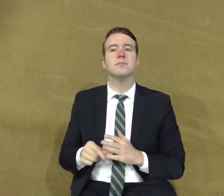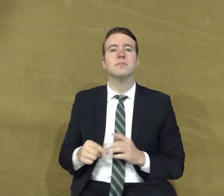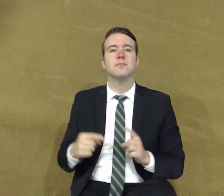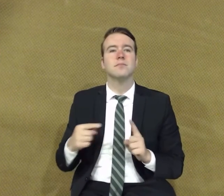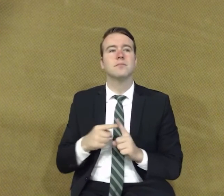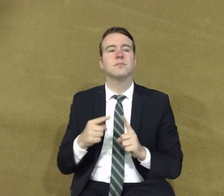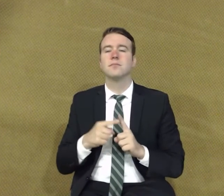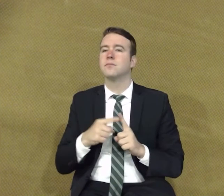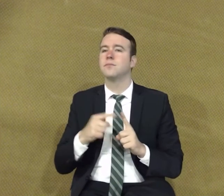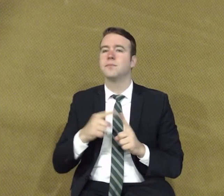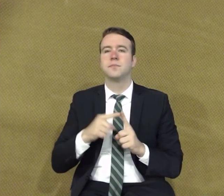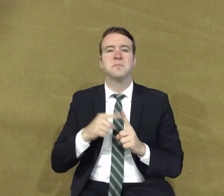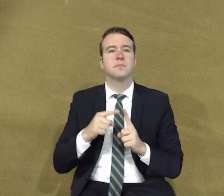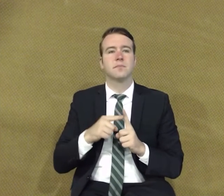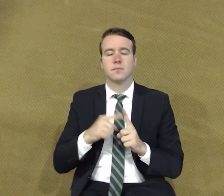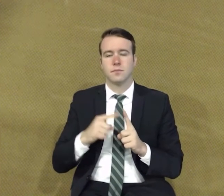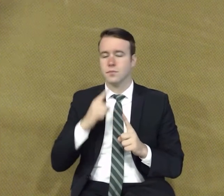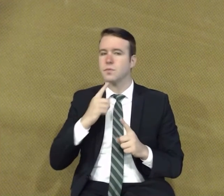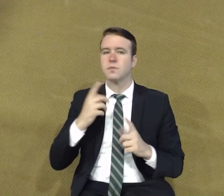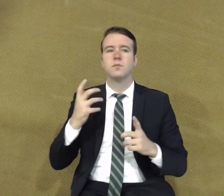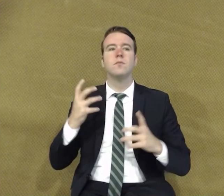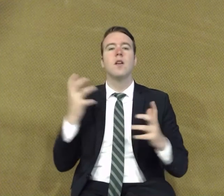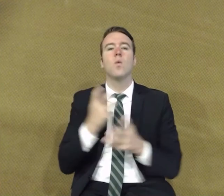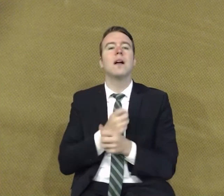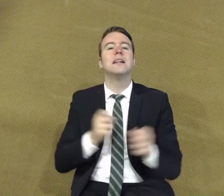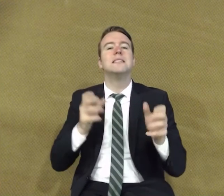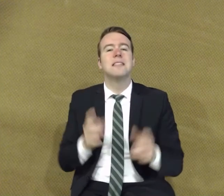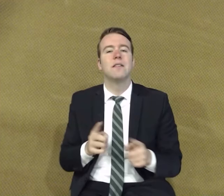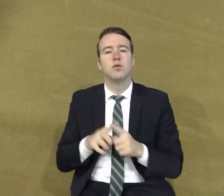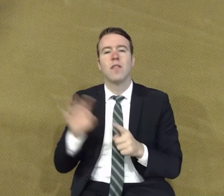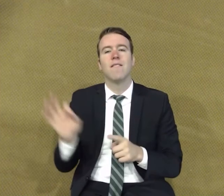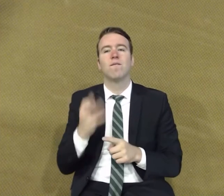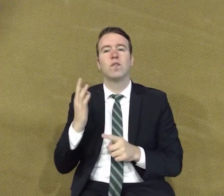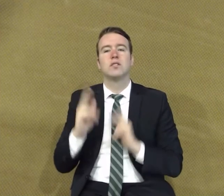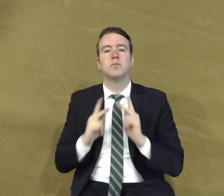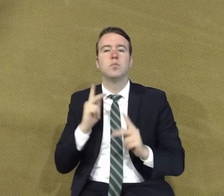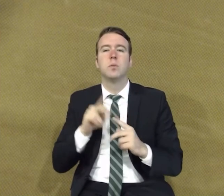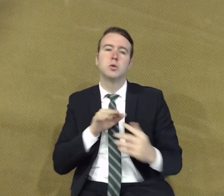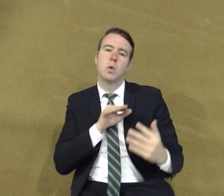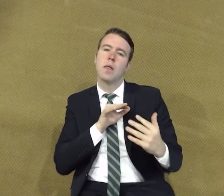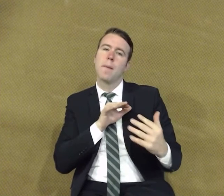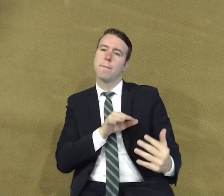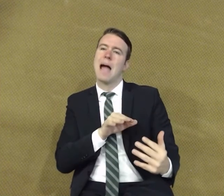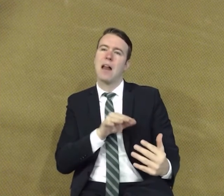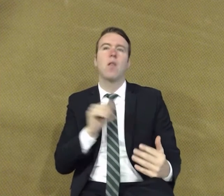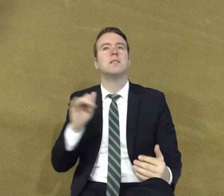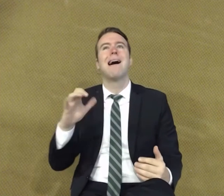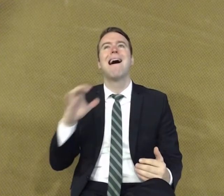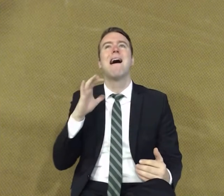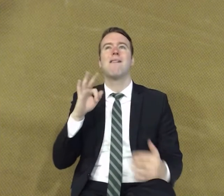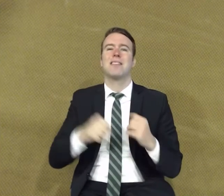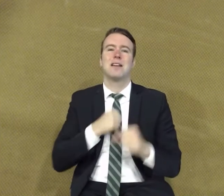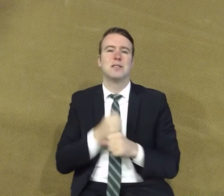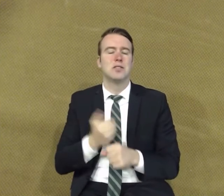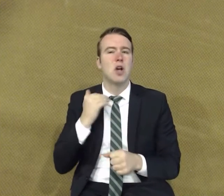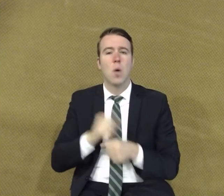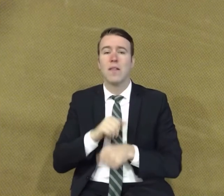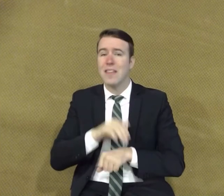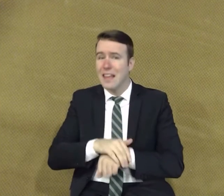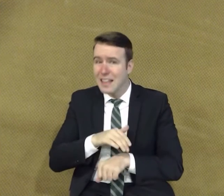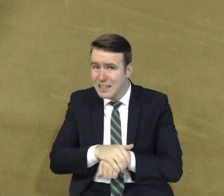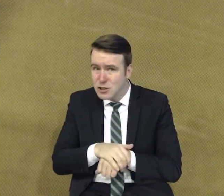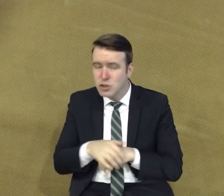and was a great savior to the French people in their battle in those hundreds of years ago with the English,